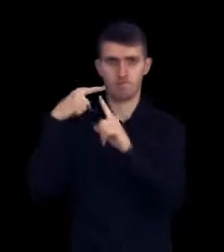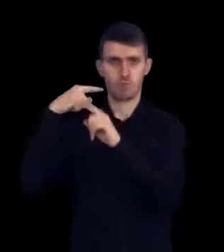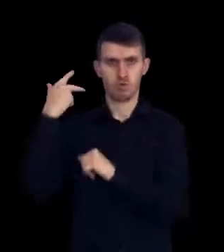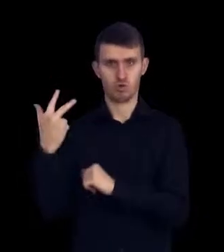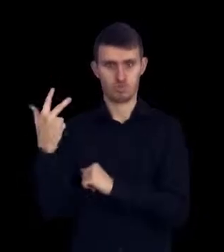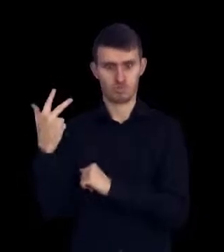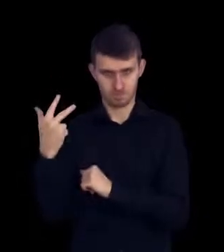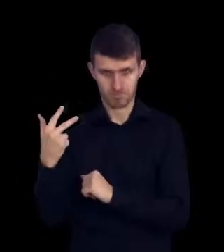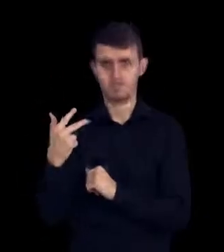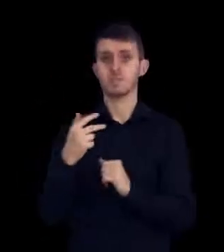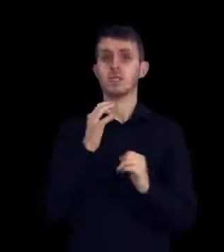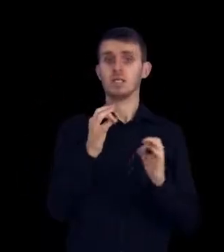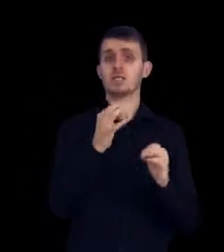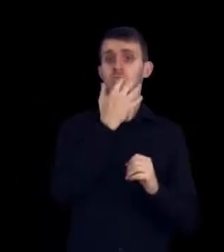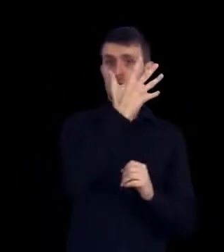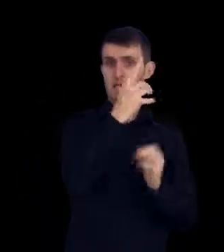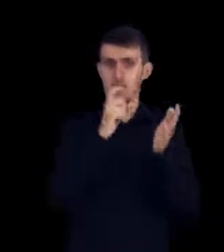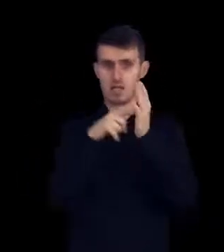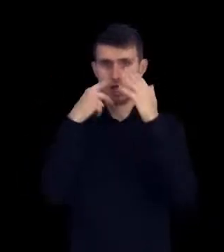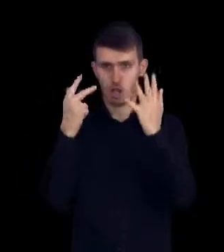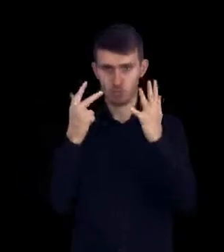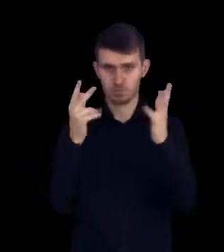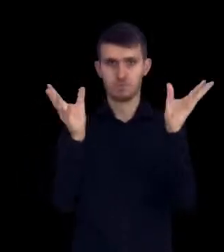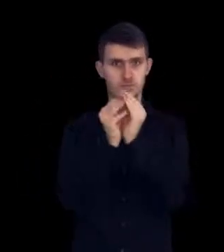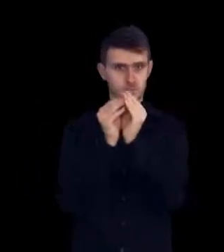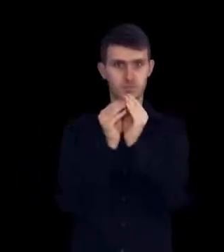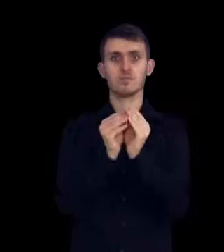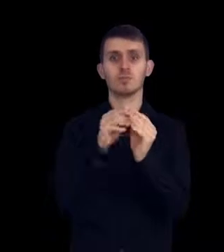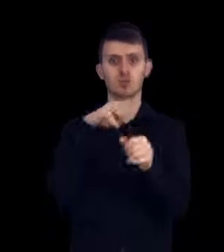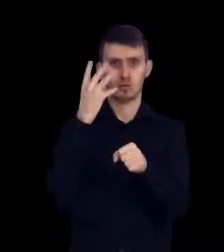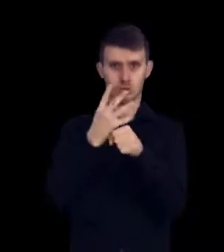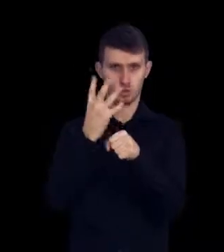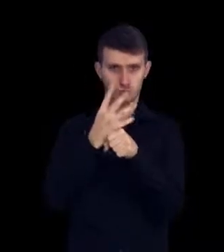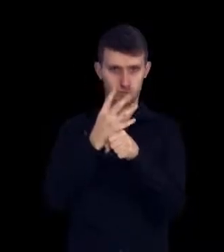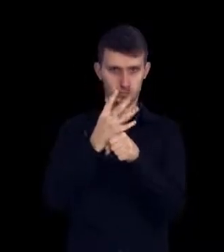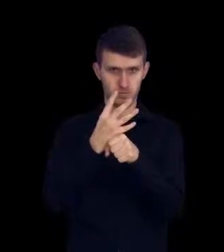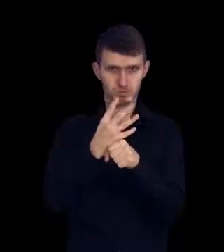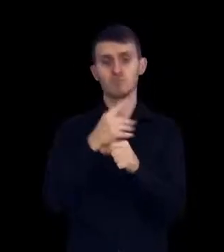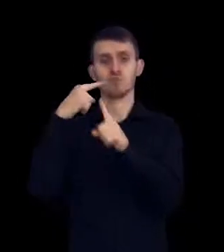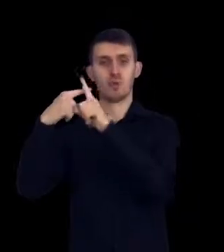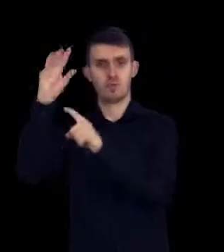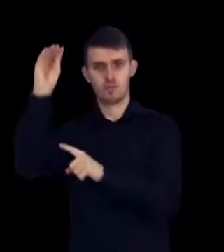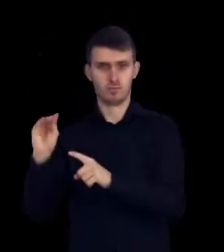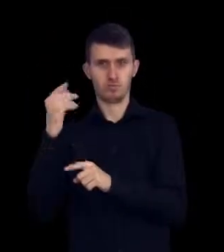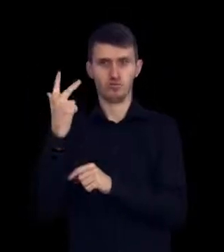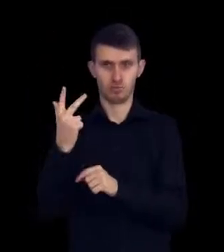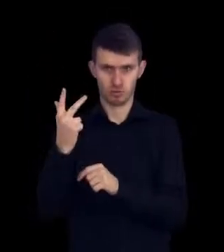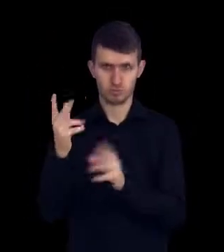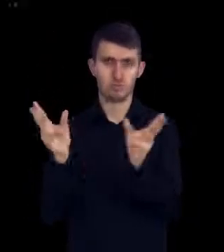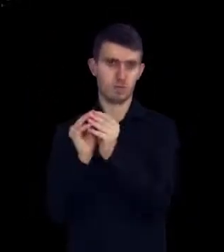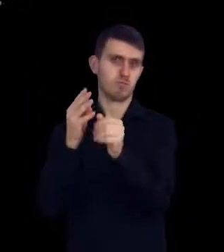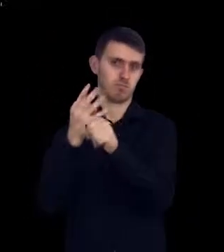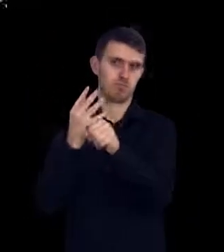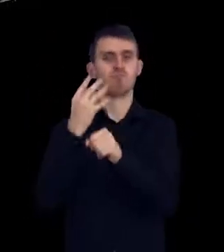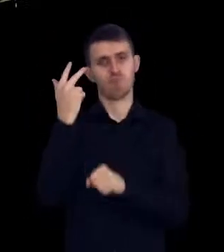color of Green + 3 and once again 5 x 8 is 40 40 and then We have the